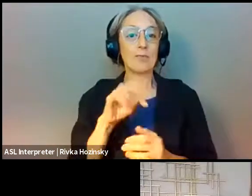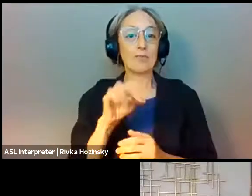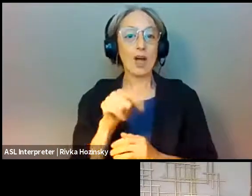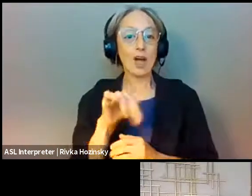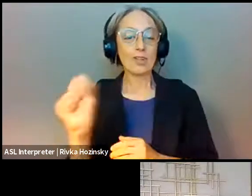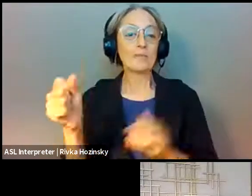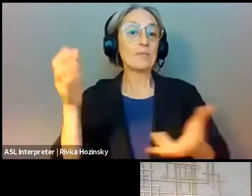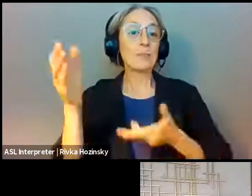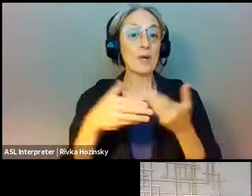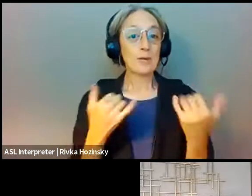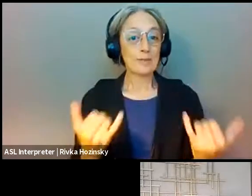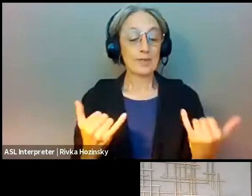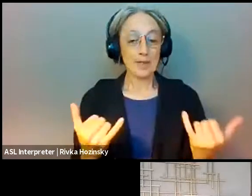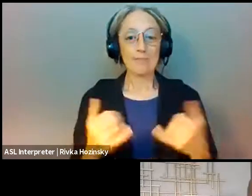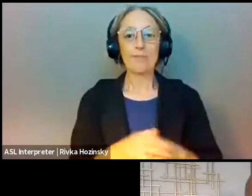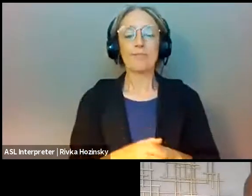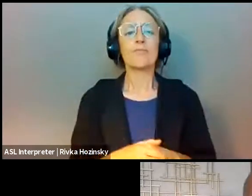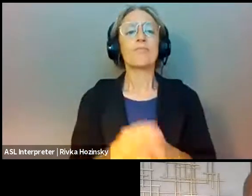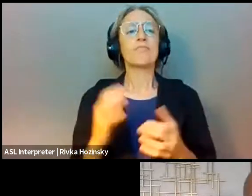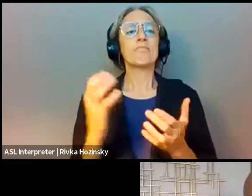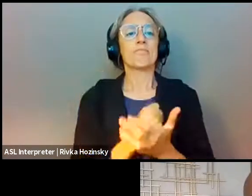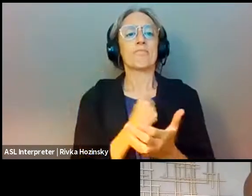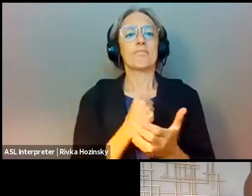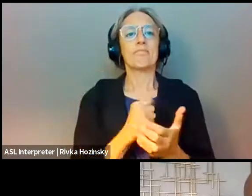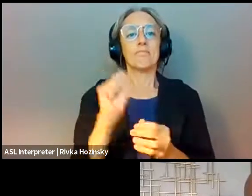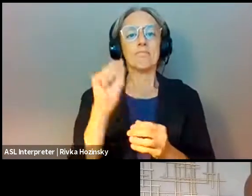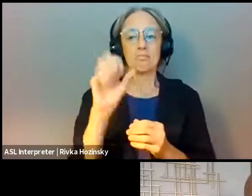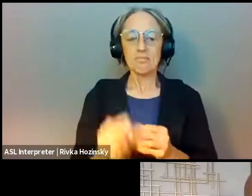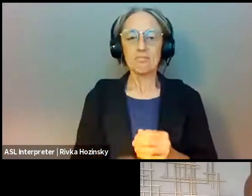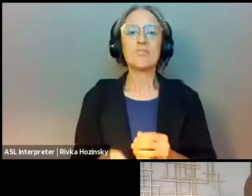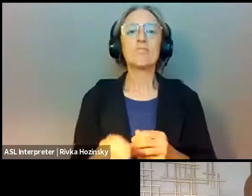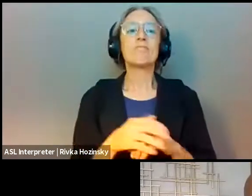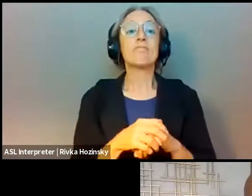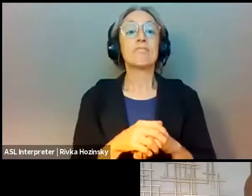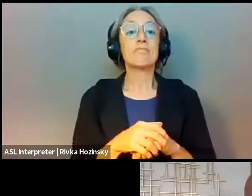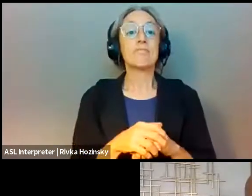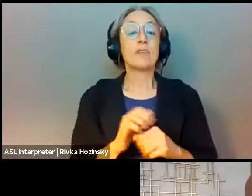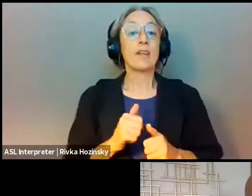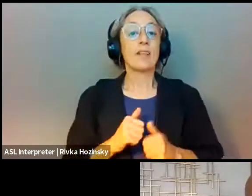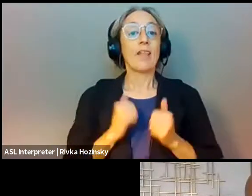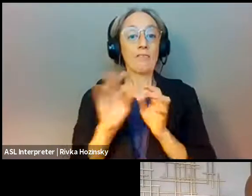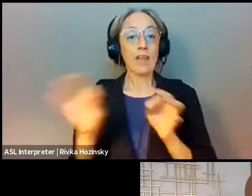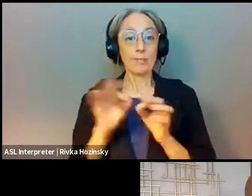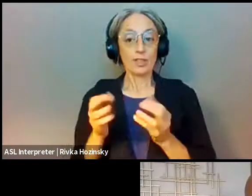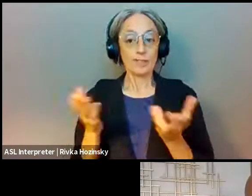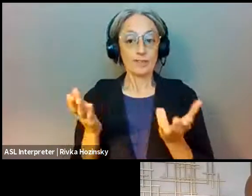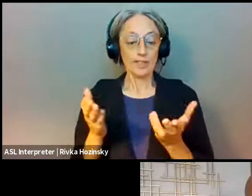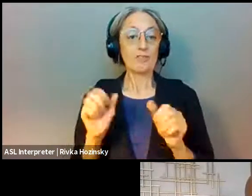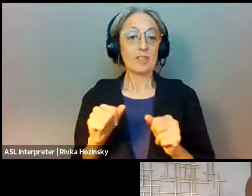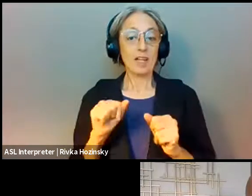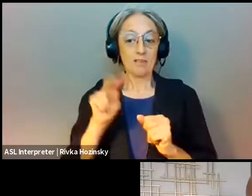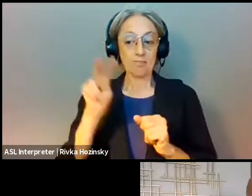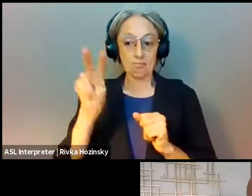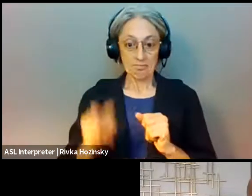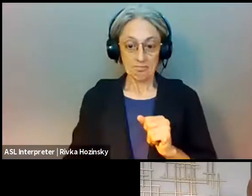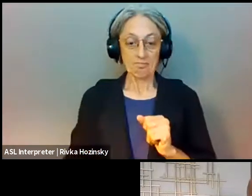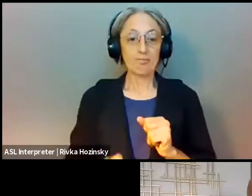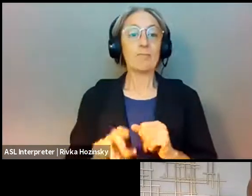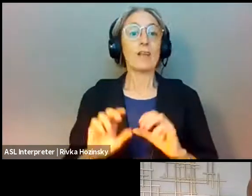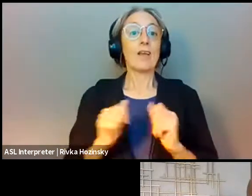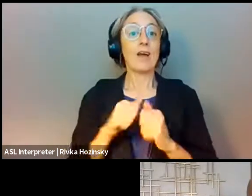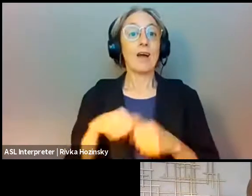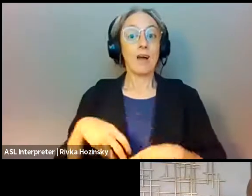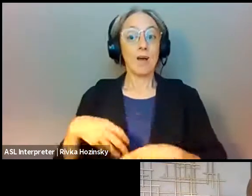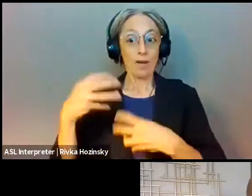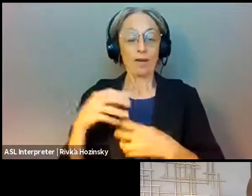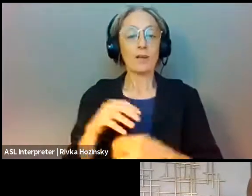we get started, let me just do a quick piece of housekeeping to say that live captioning is available by clicking on the closed caption button at the